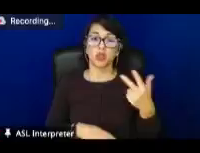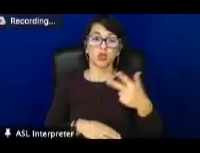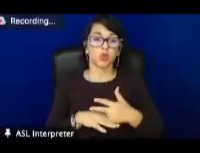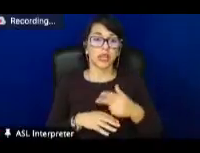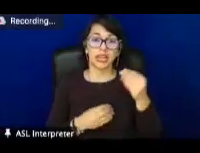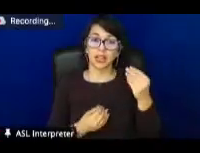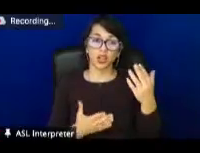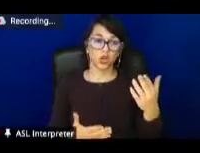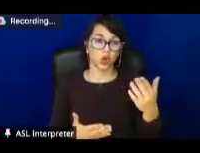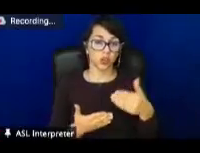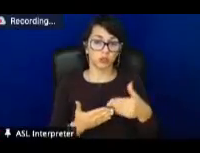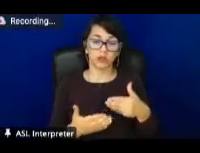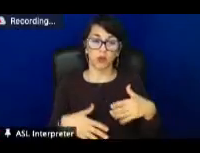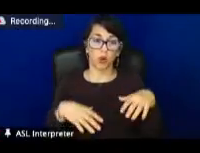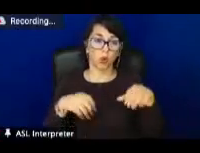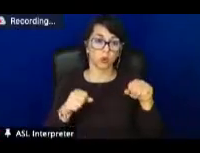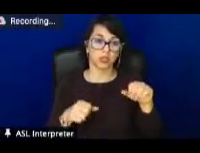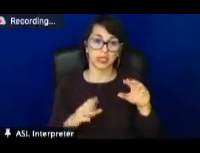Oh.